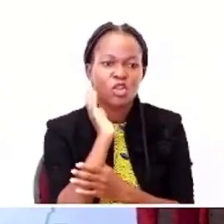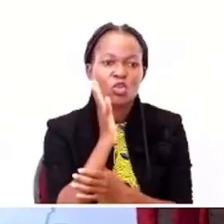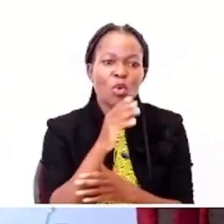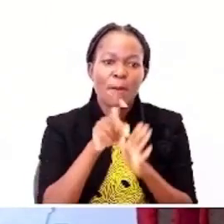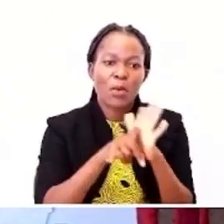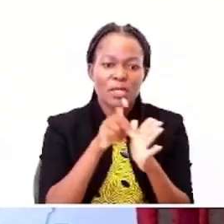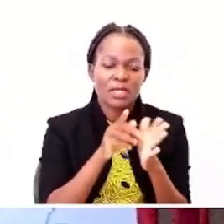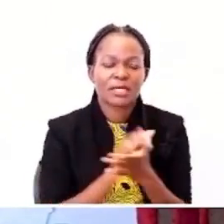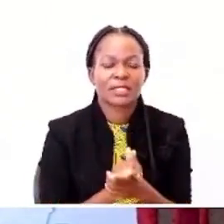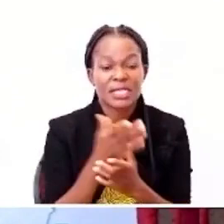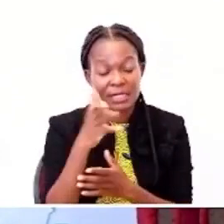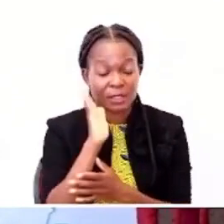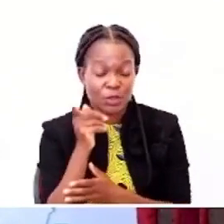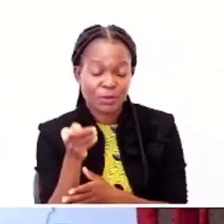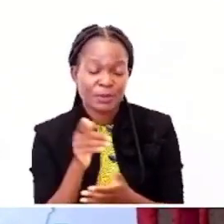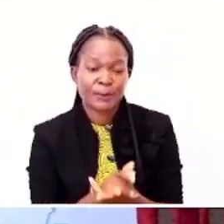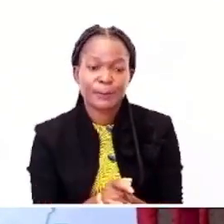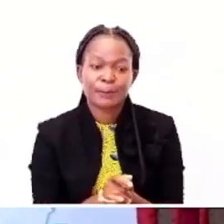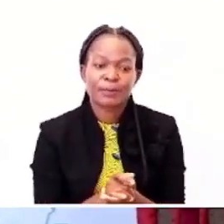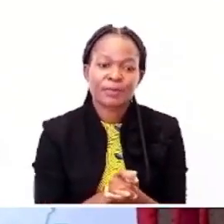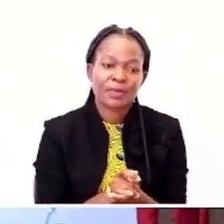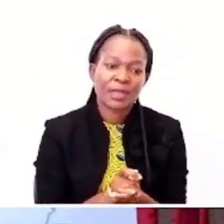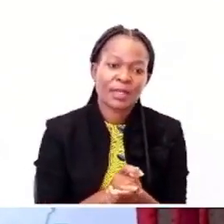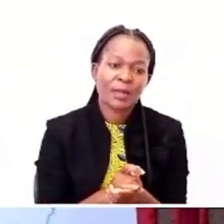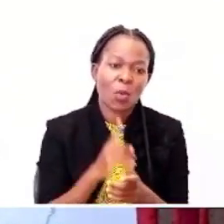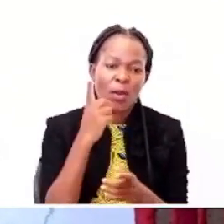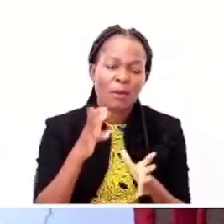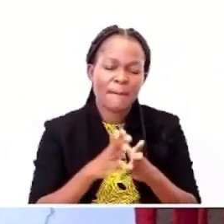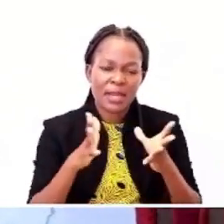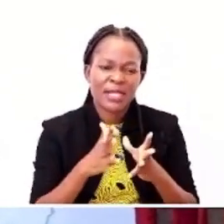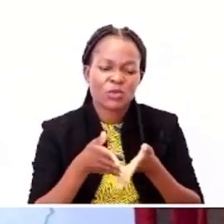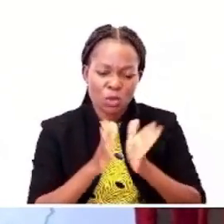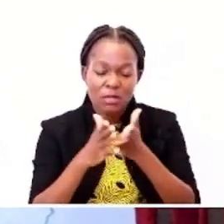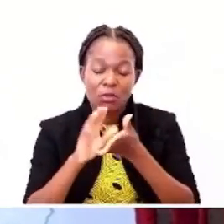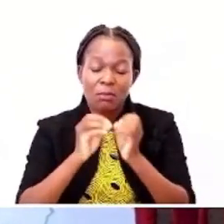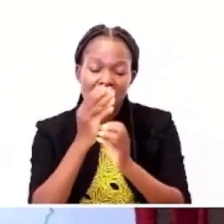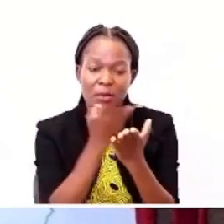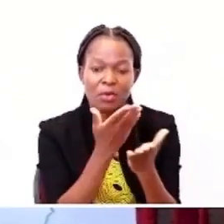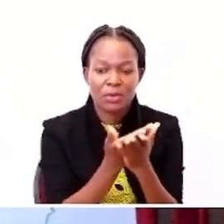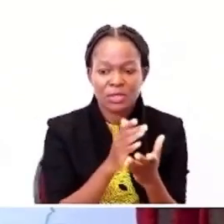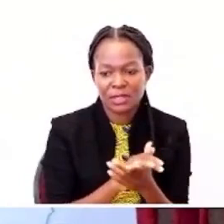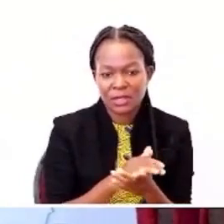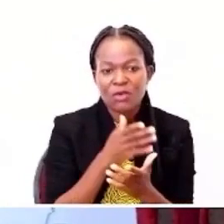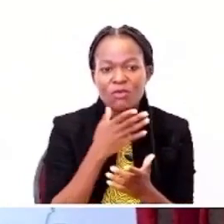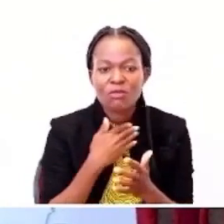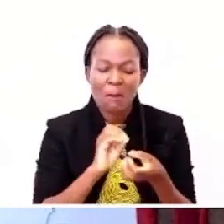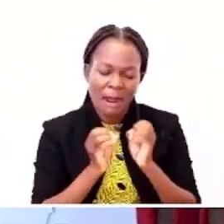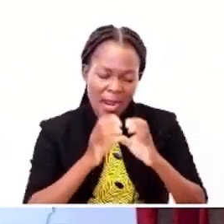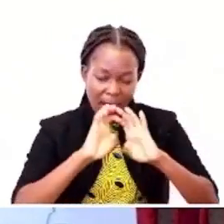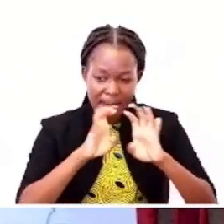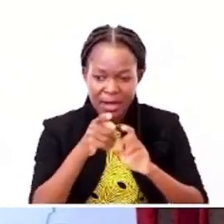Drawdown Project. And one of the biggest ways that they propose for decarbonization is